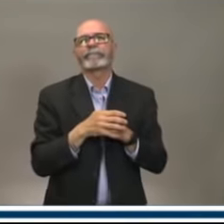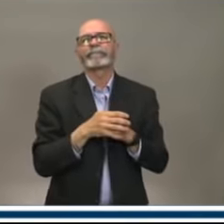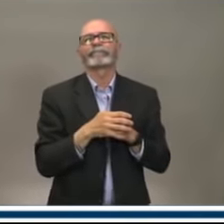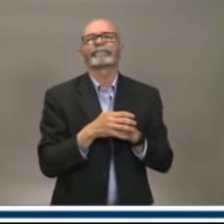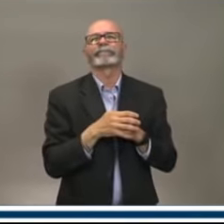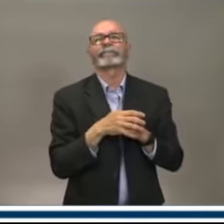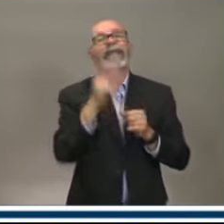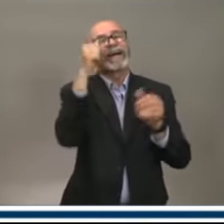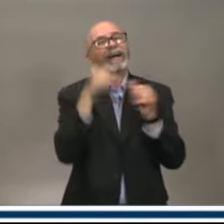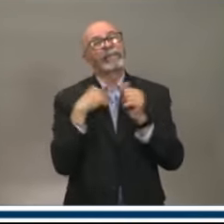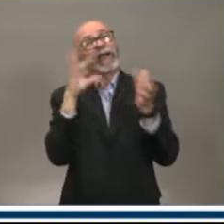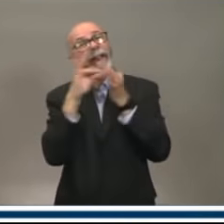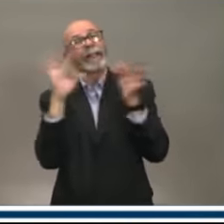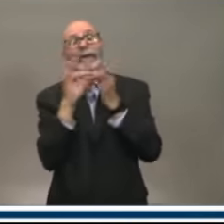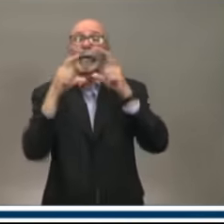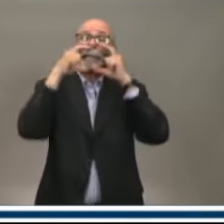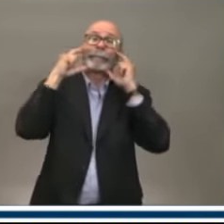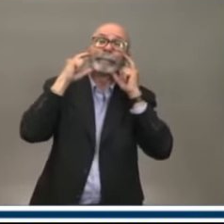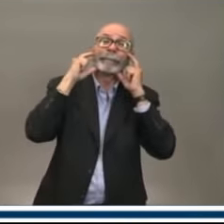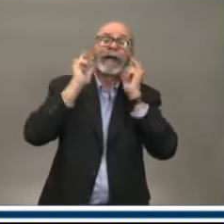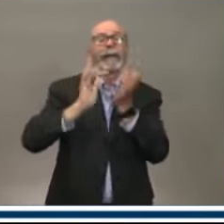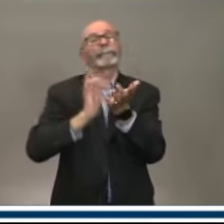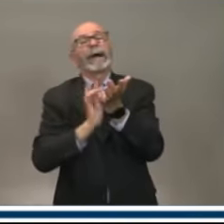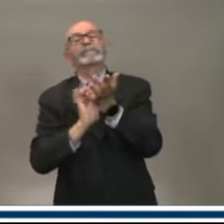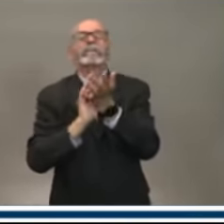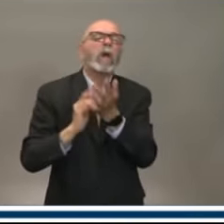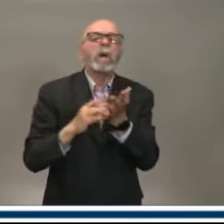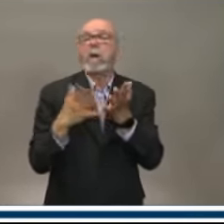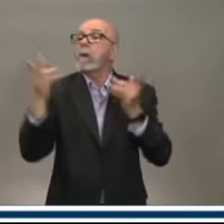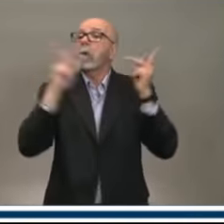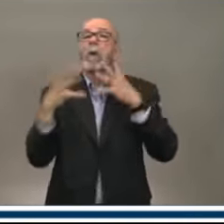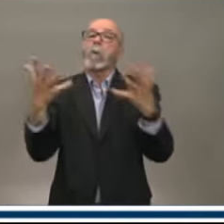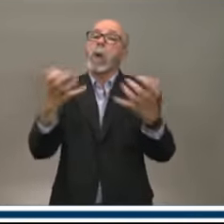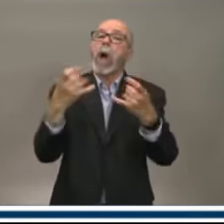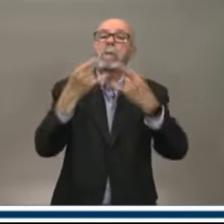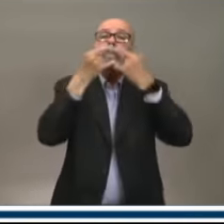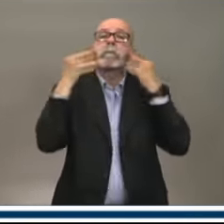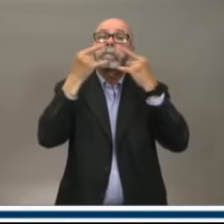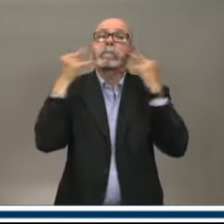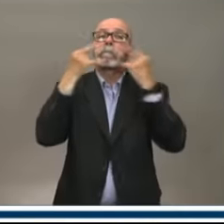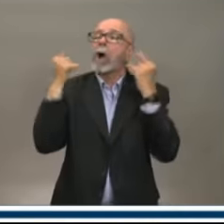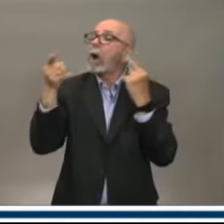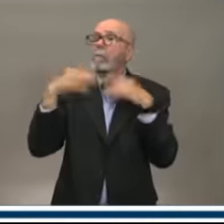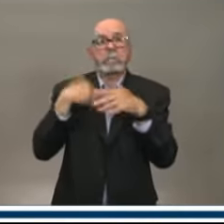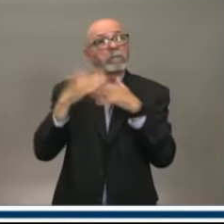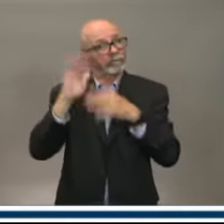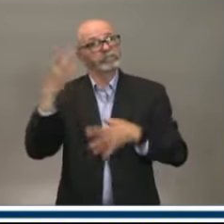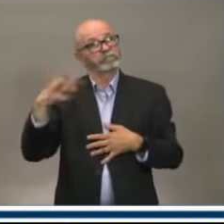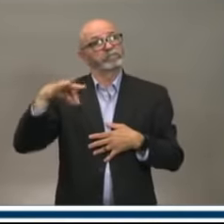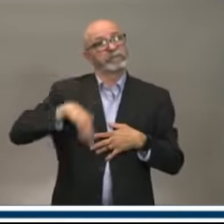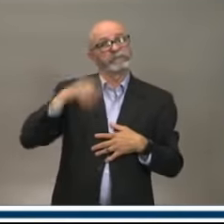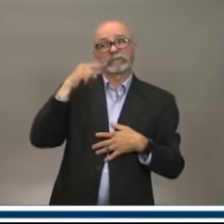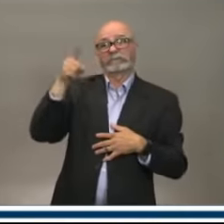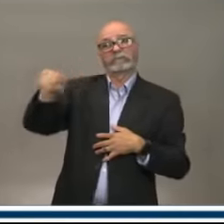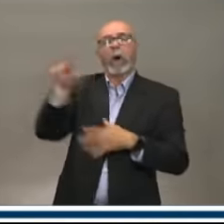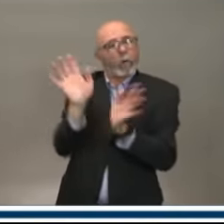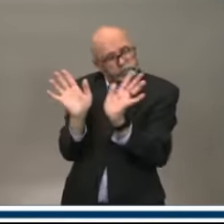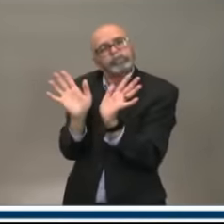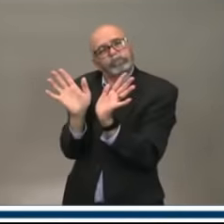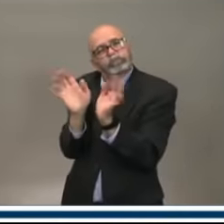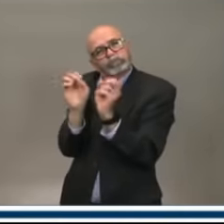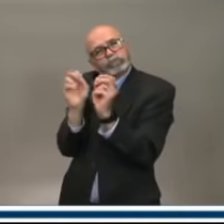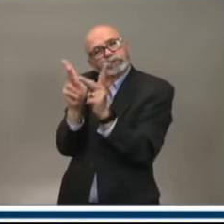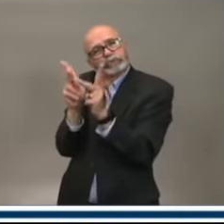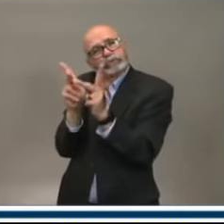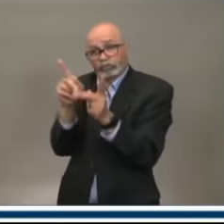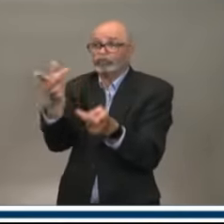certainly doesn't support making those mandatory, but people in the public who choose to use a non-medical mask